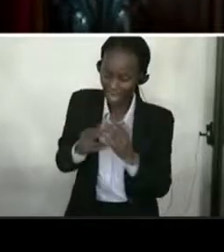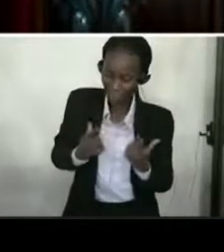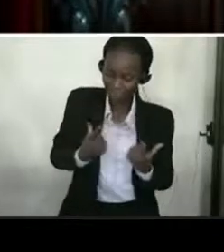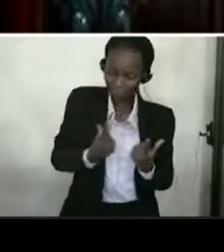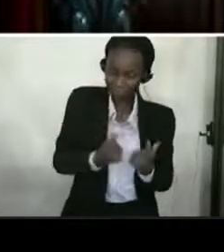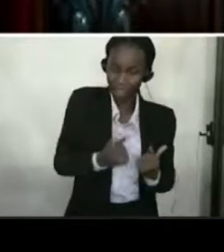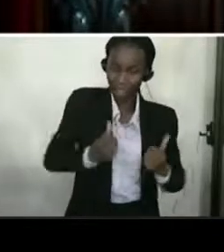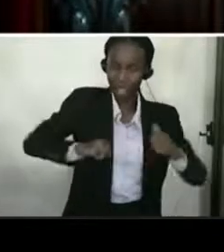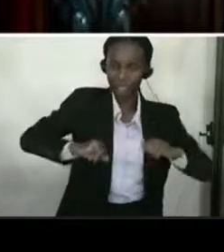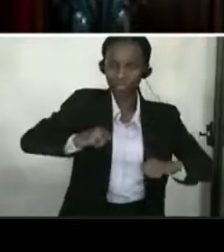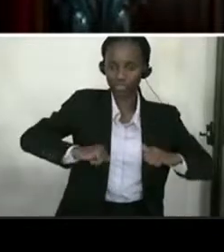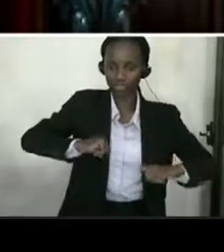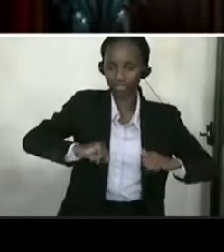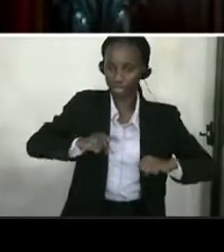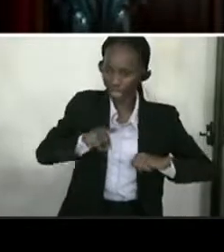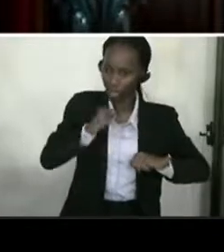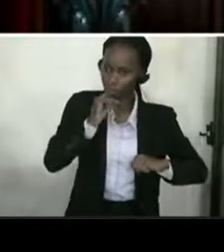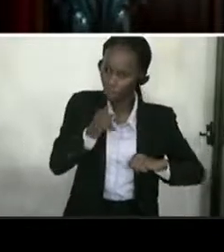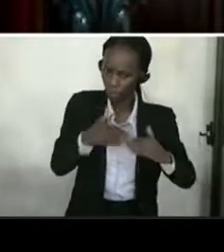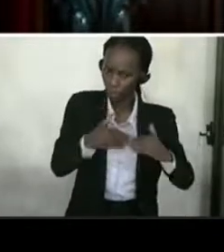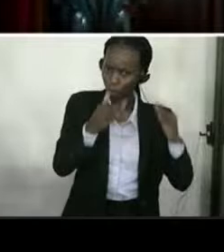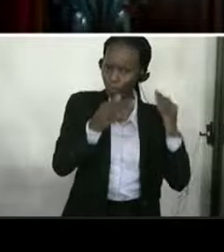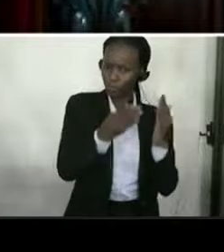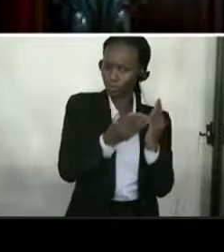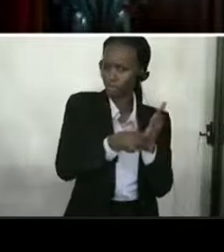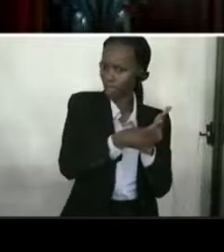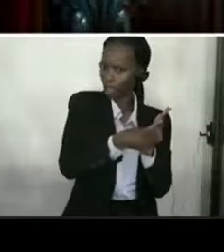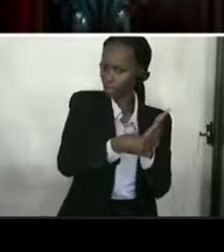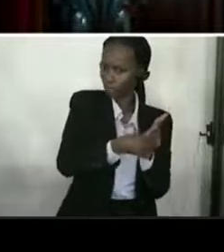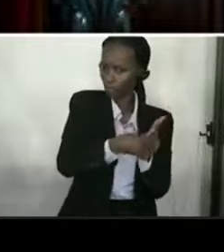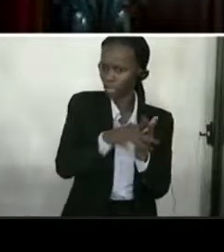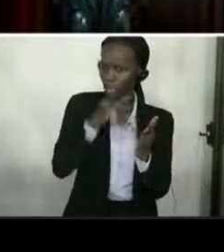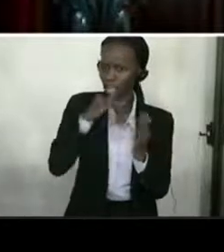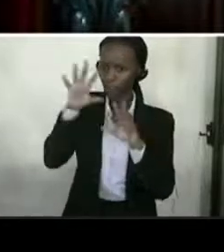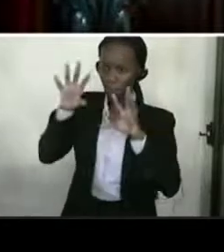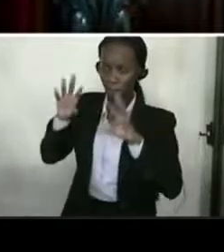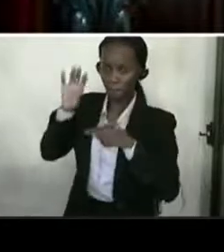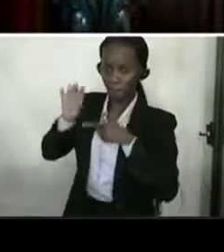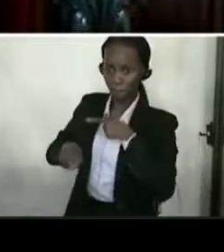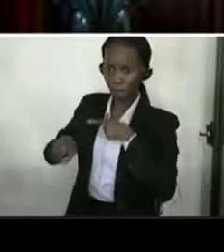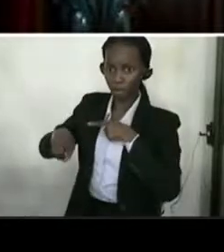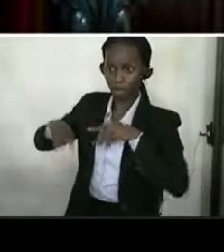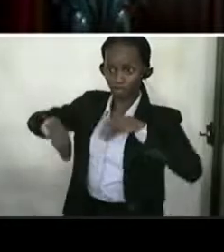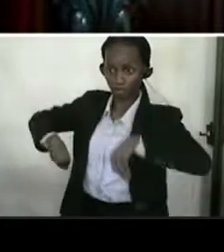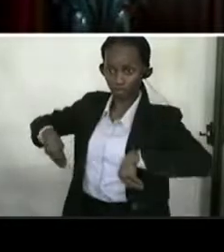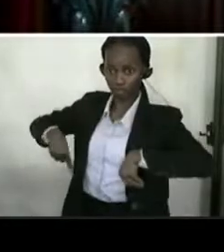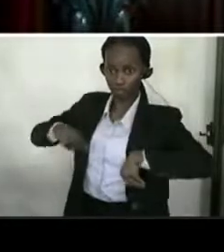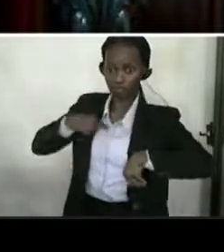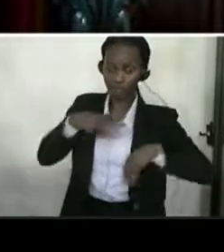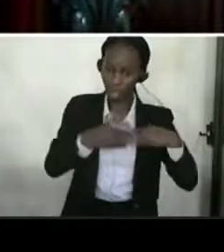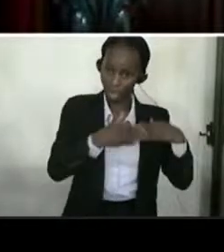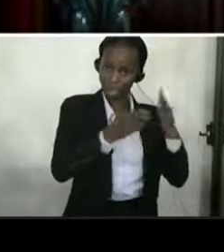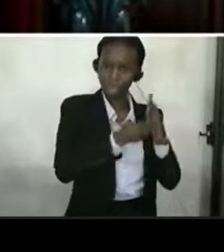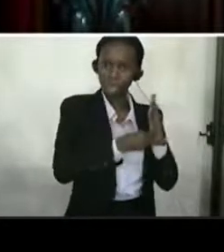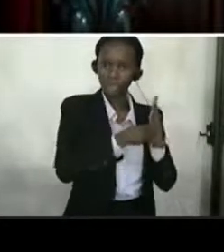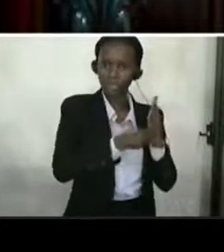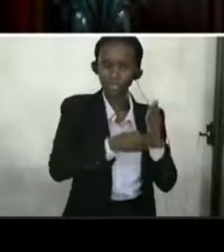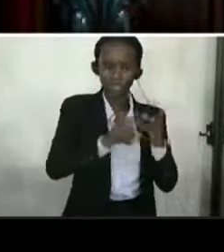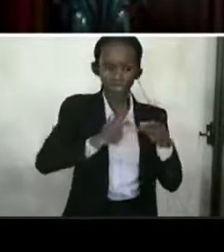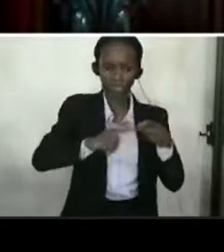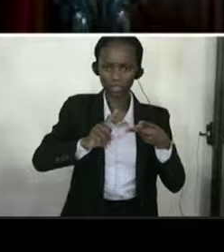must include opening cases with the police of fraud and corruption. There is no